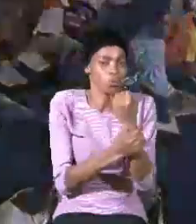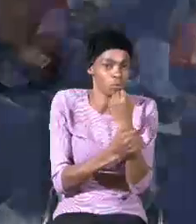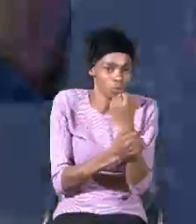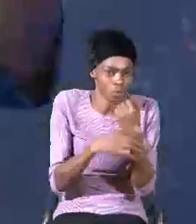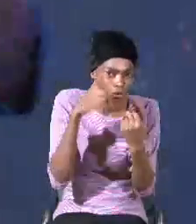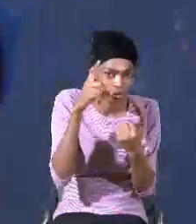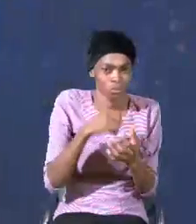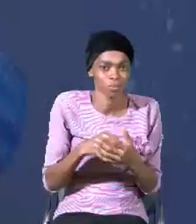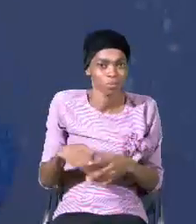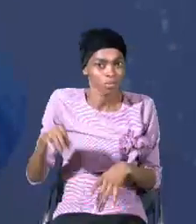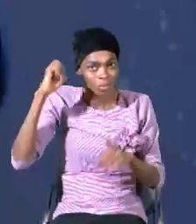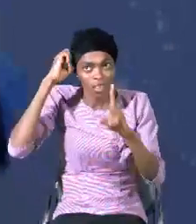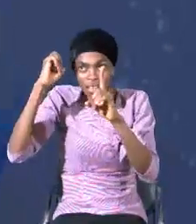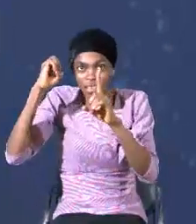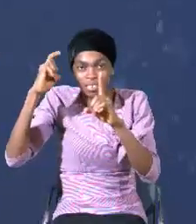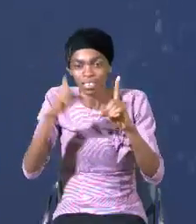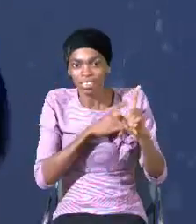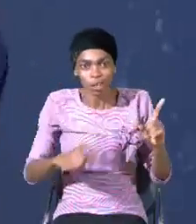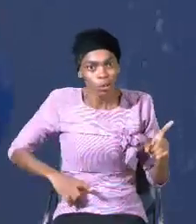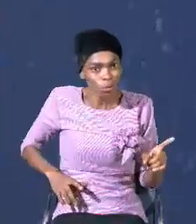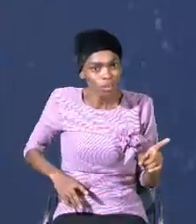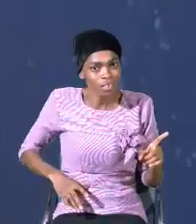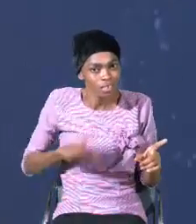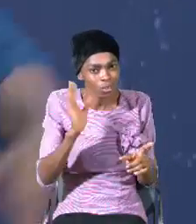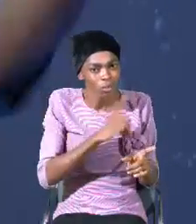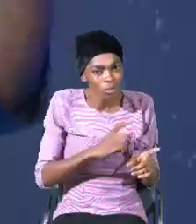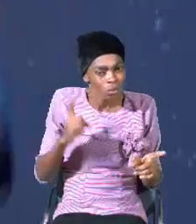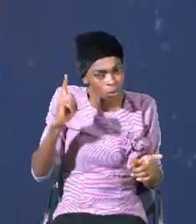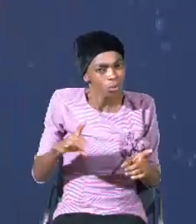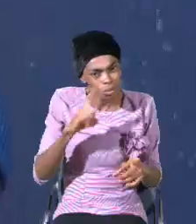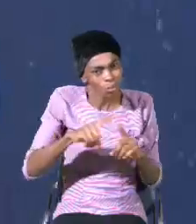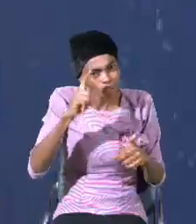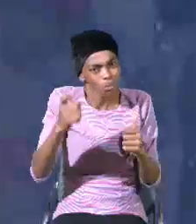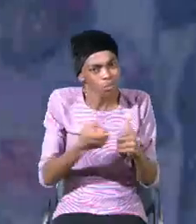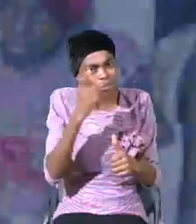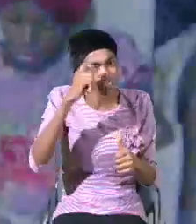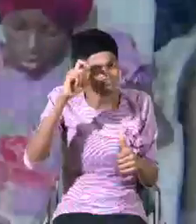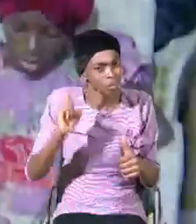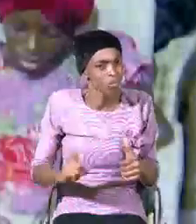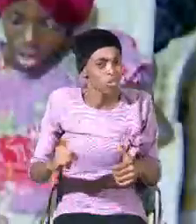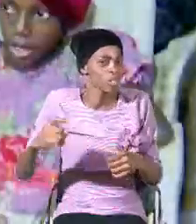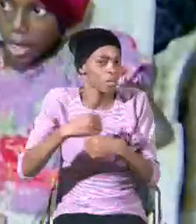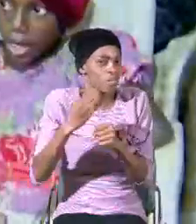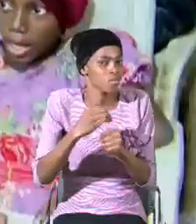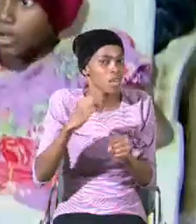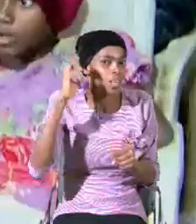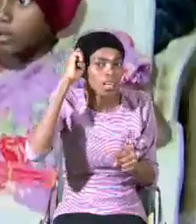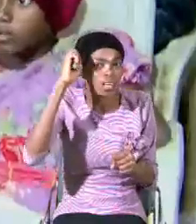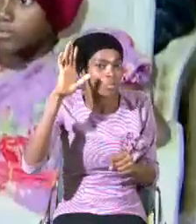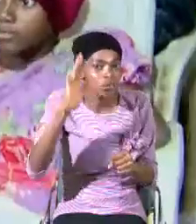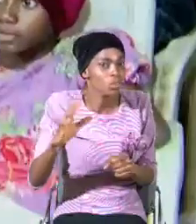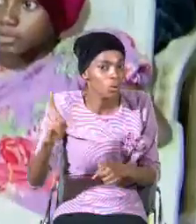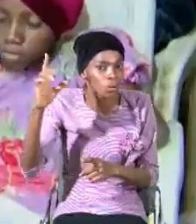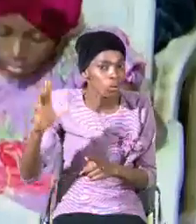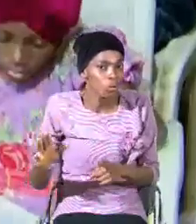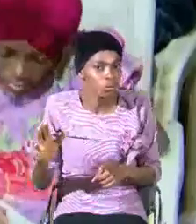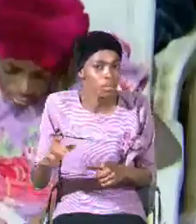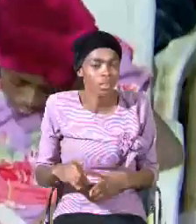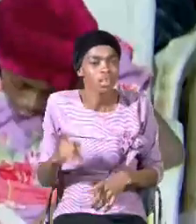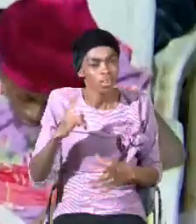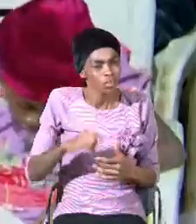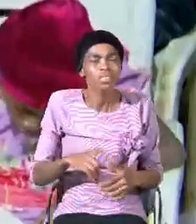the Lord, your God, make him your Lord, make him your God. Say, he's my Redeemer, he's my Savior. And I surrender myself, my